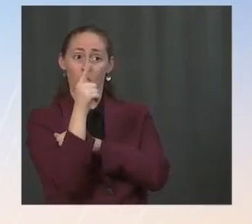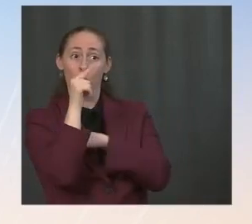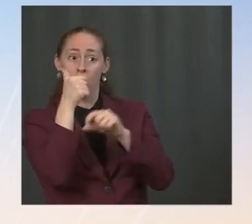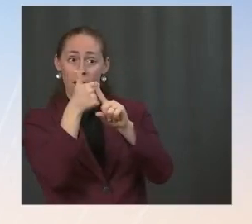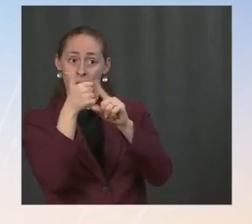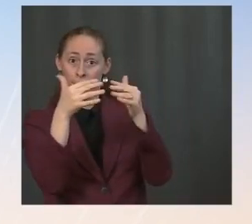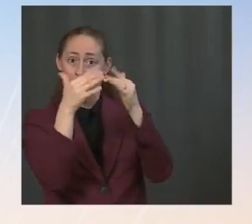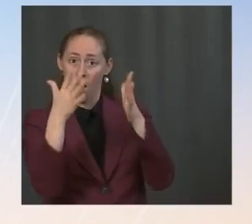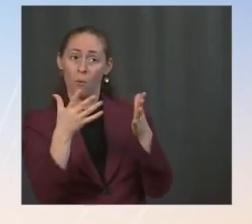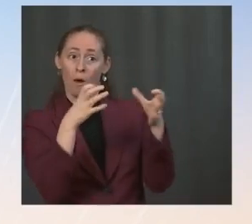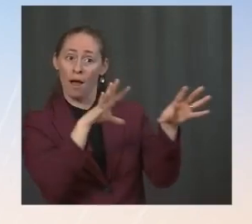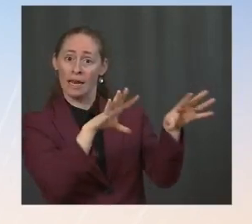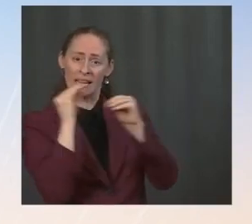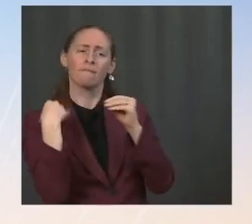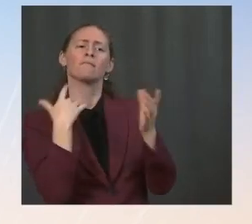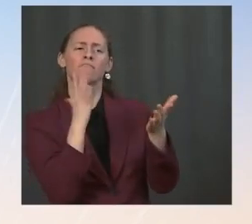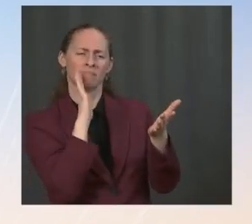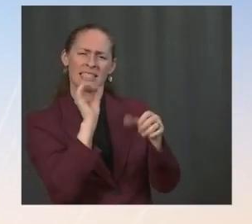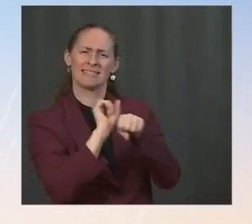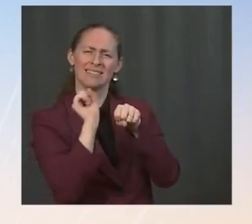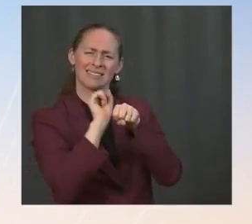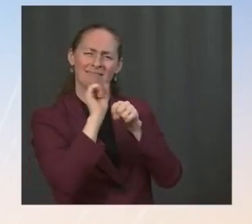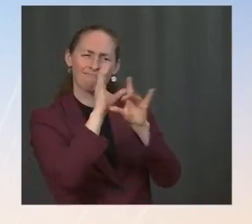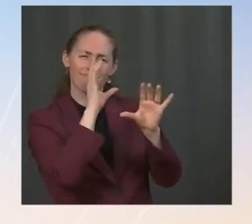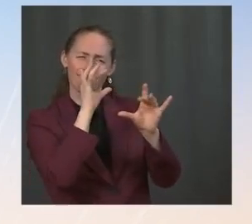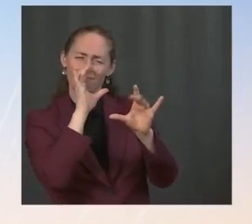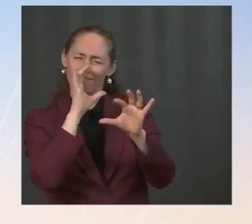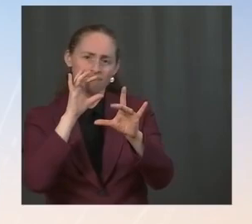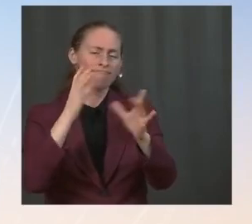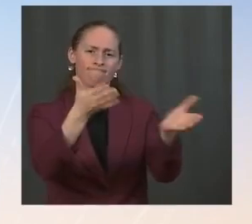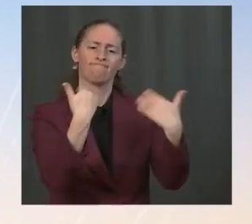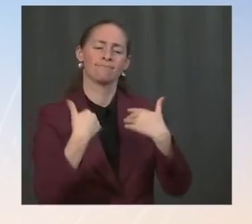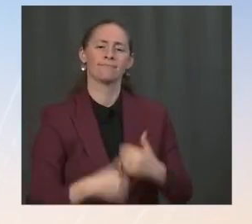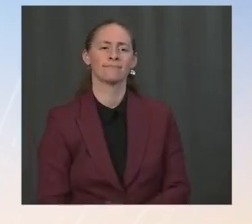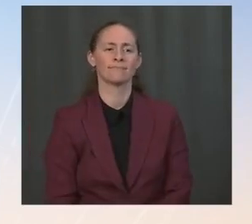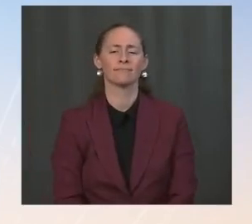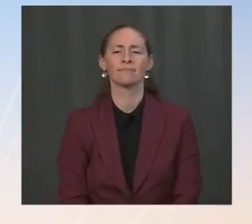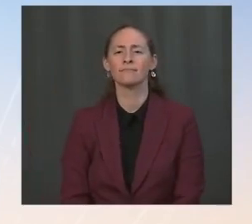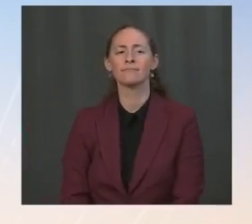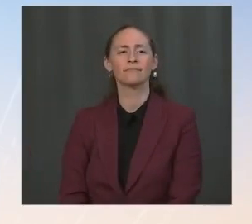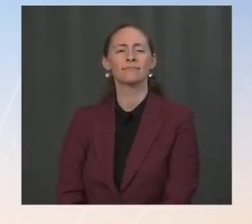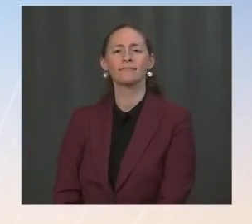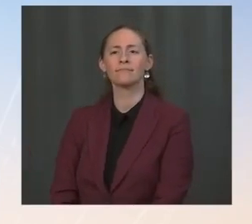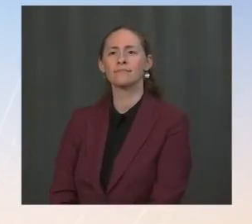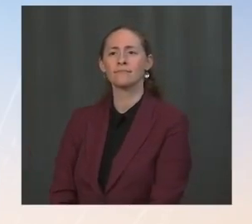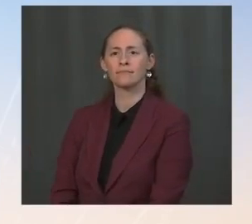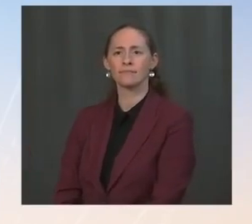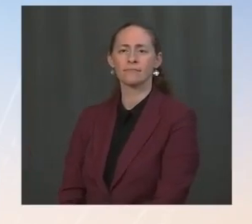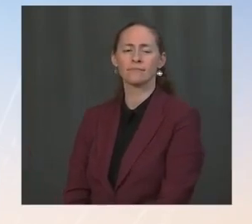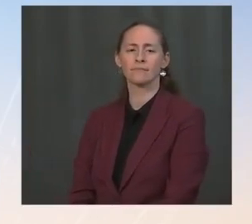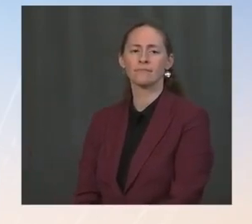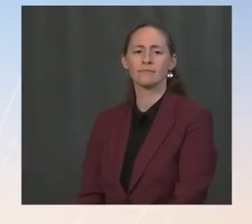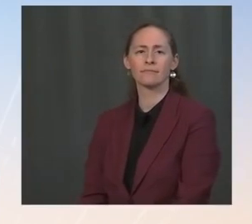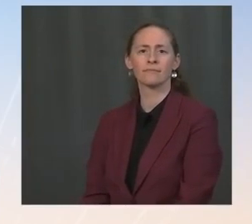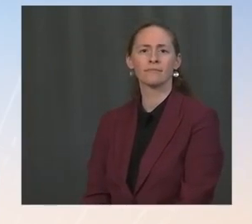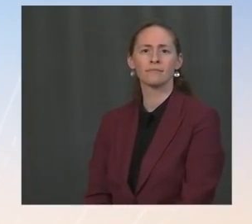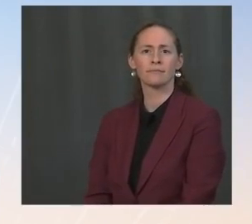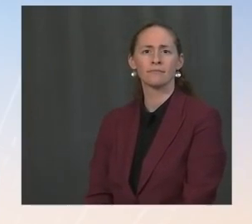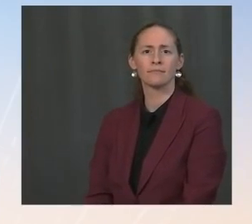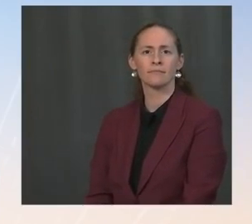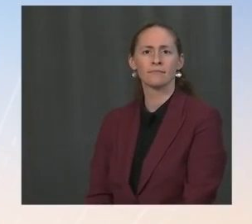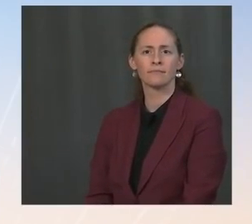is what our U.S. military is working to deliver on. Jen, Go ahead. A quick follow-up to that. What are those Americans supposed to do on